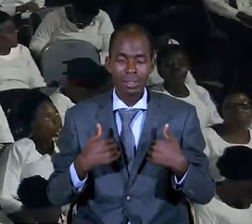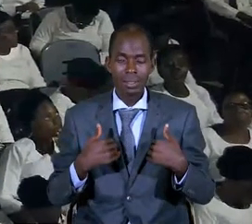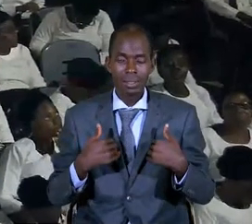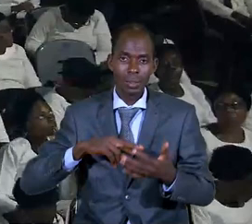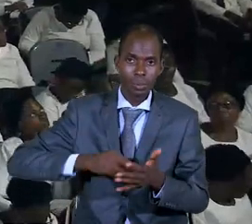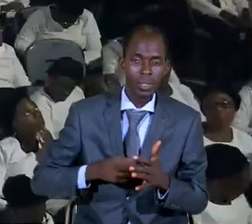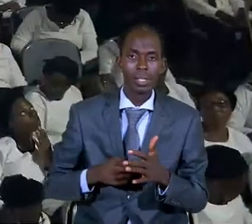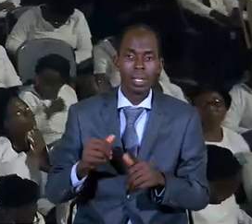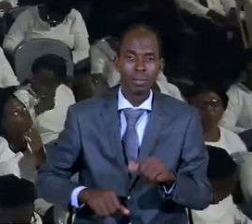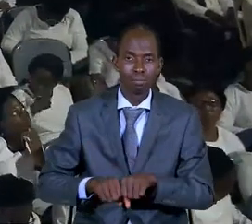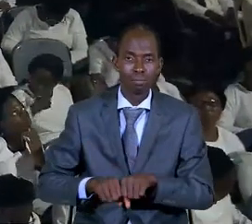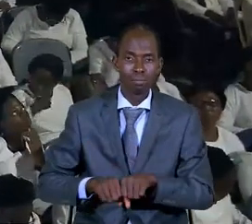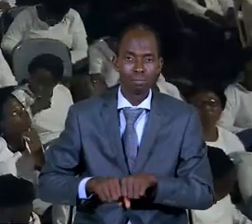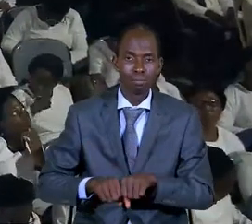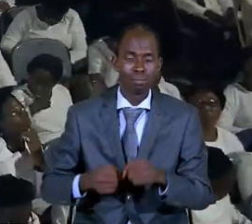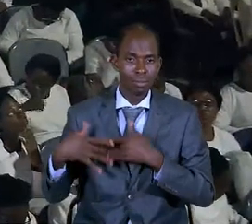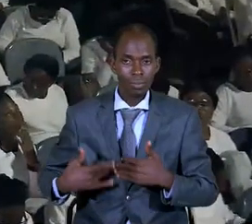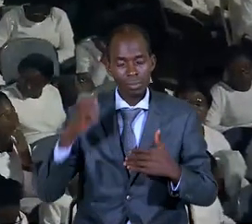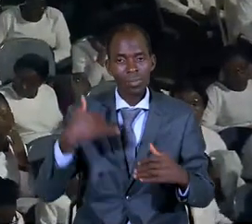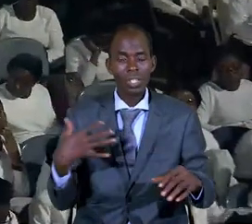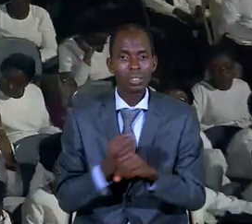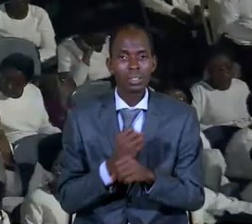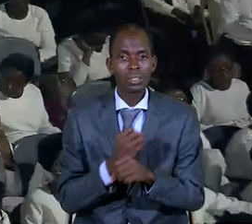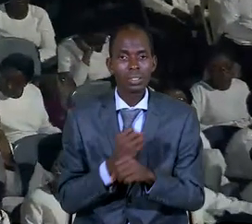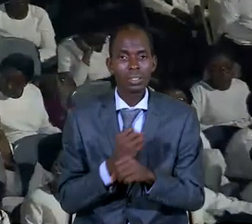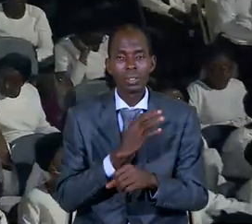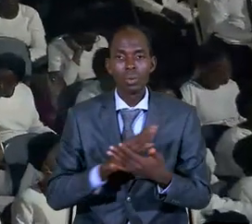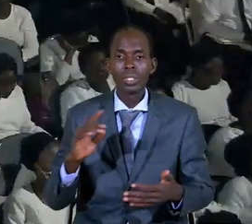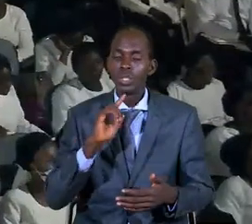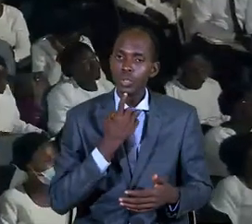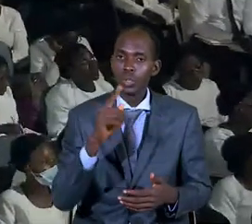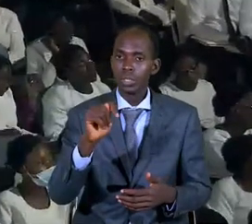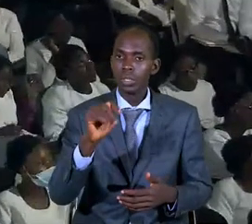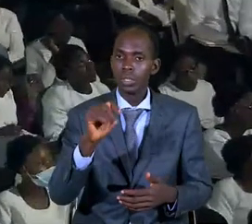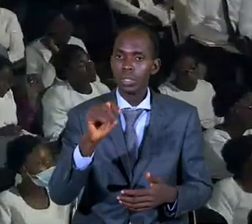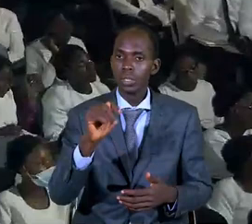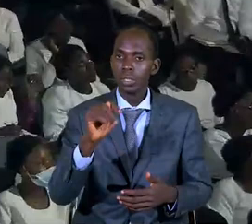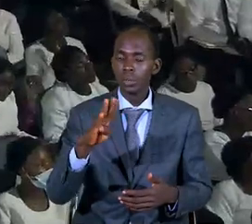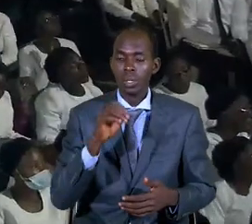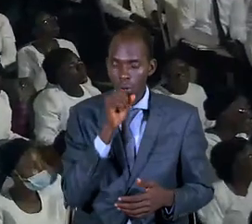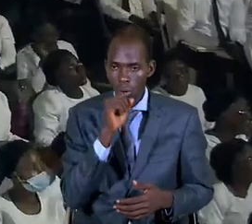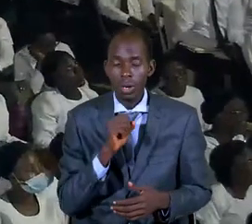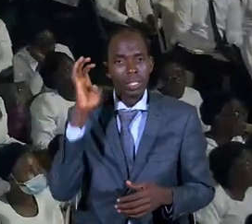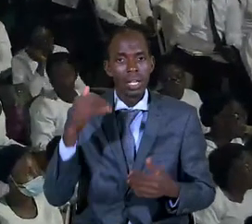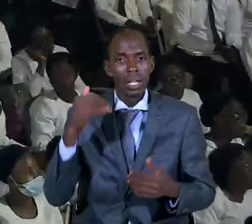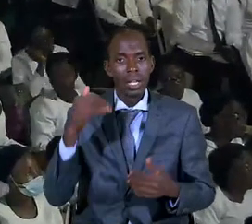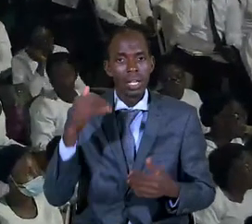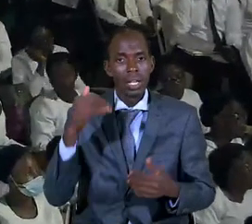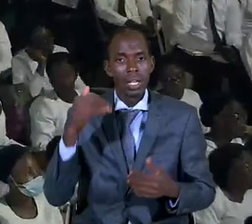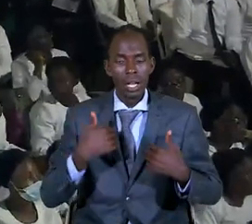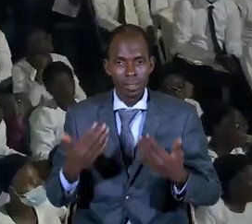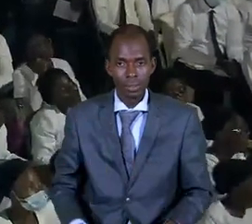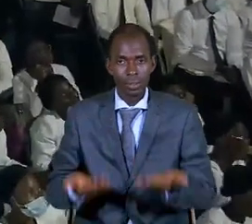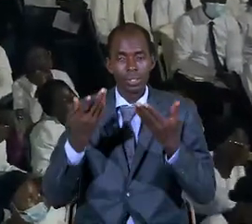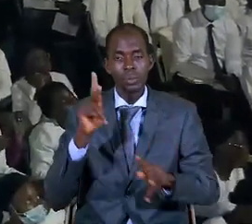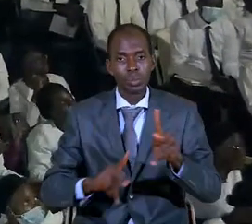healed tuberculosis. He has healed cancer. He has raised the people at the brink